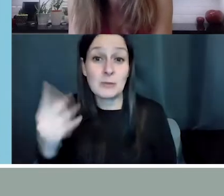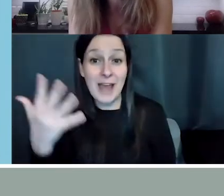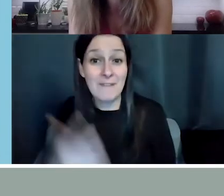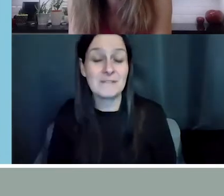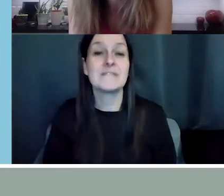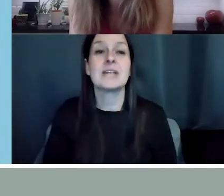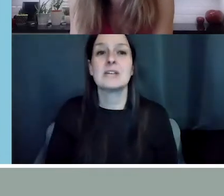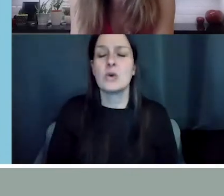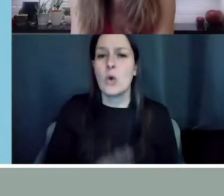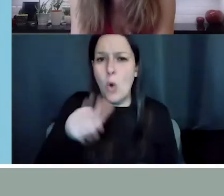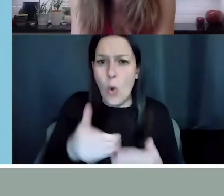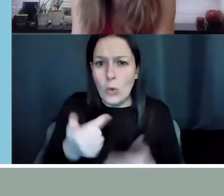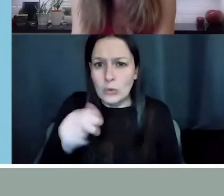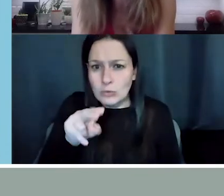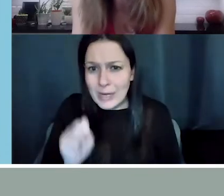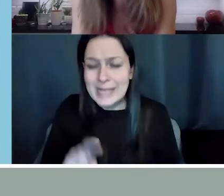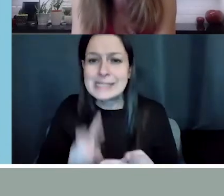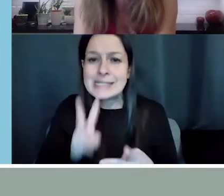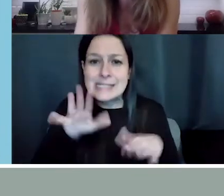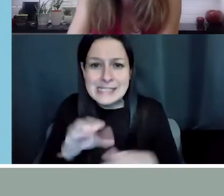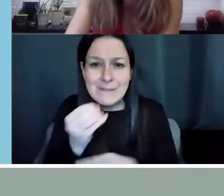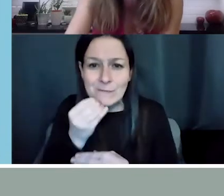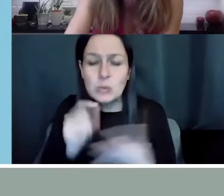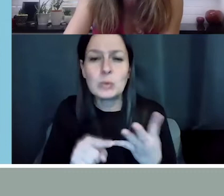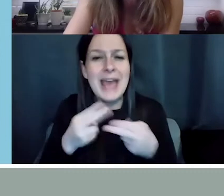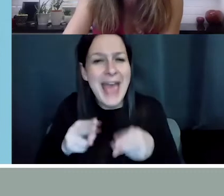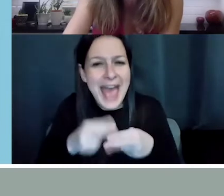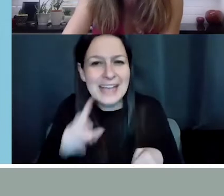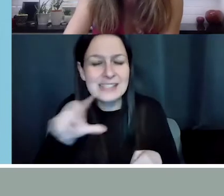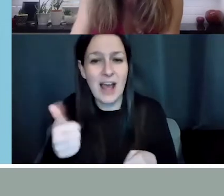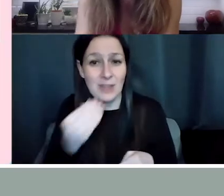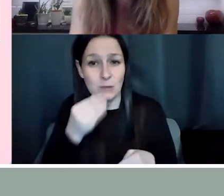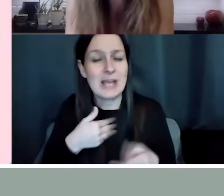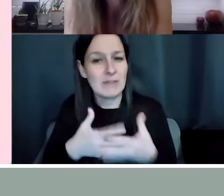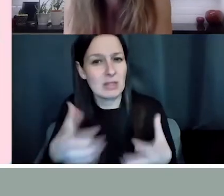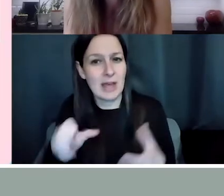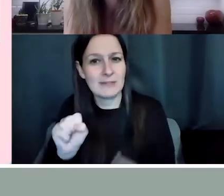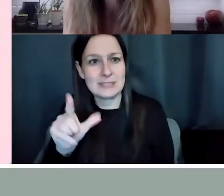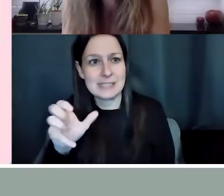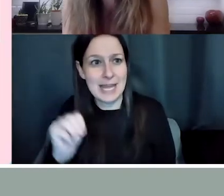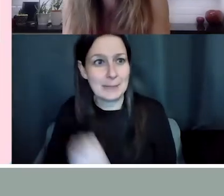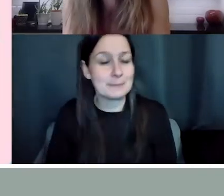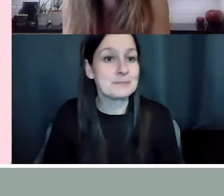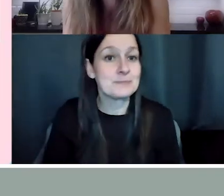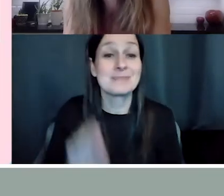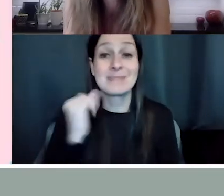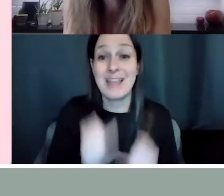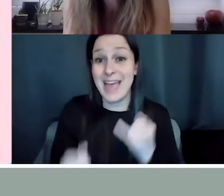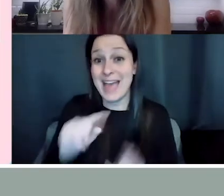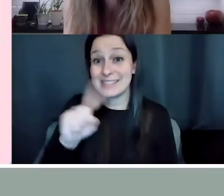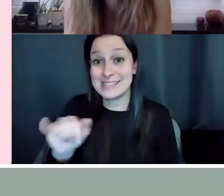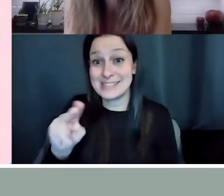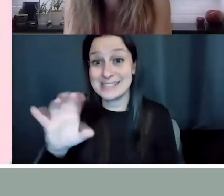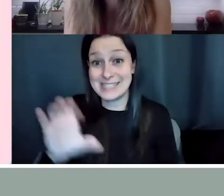grains, seafood, eggs. There are other foods that are rich in selenium as well. Lastly, I want to mention